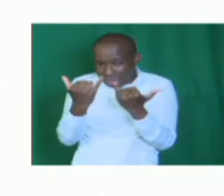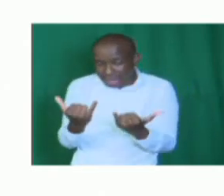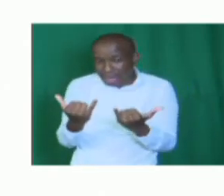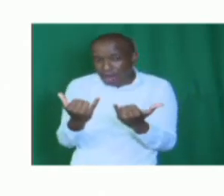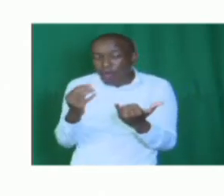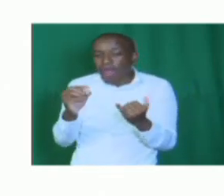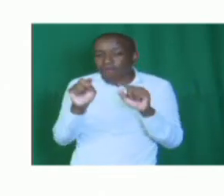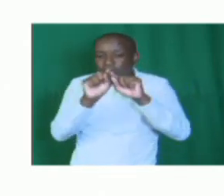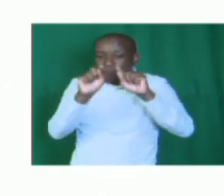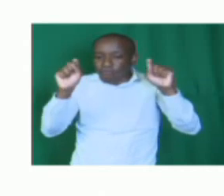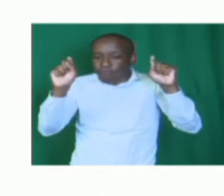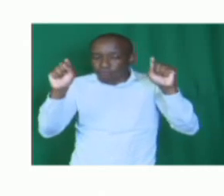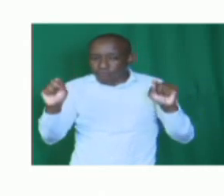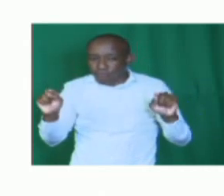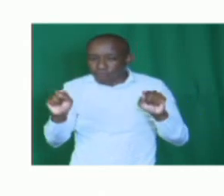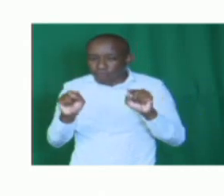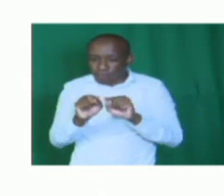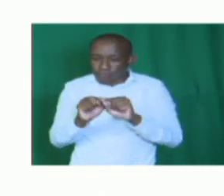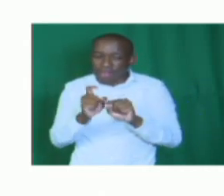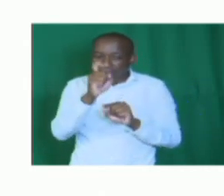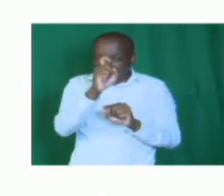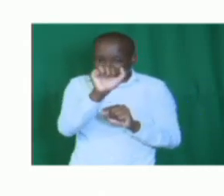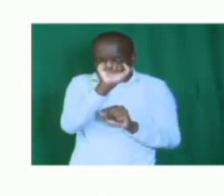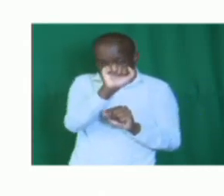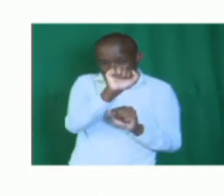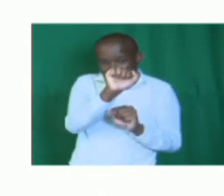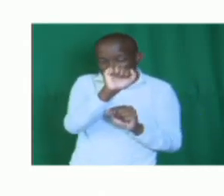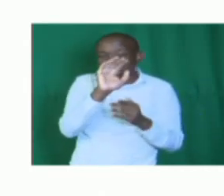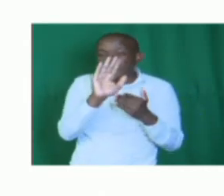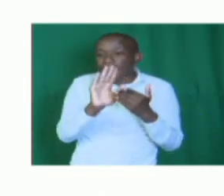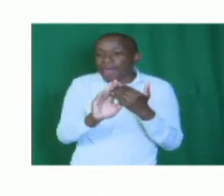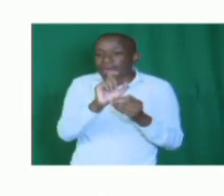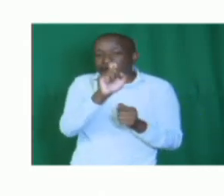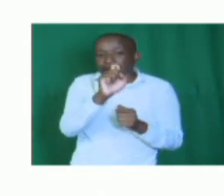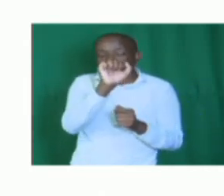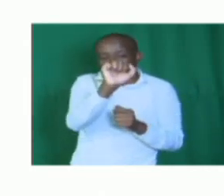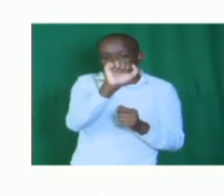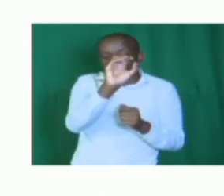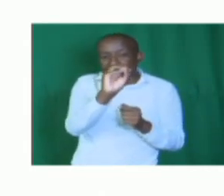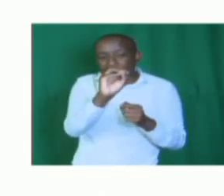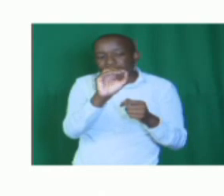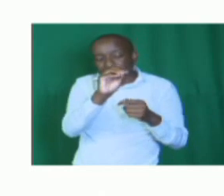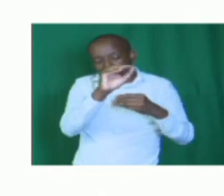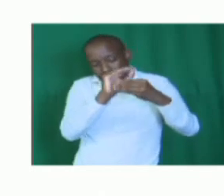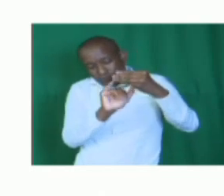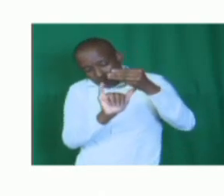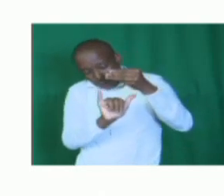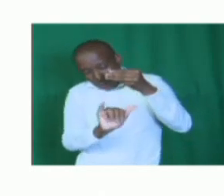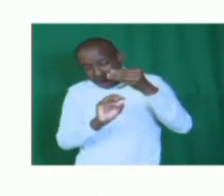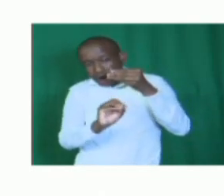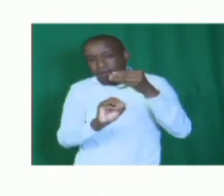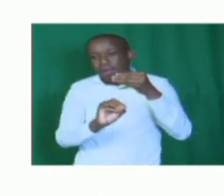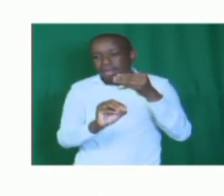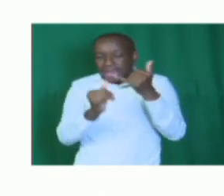grid like this, and then you would have your x here, you would have your x there, and a y there, then you